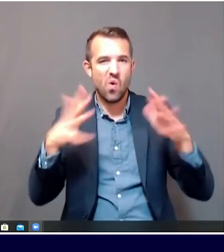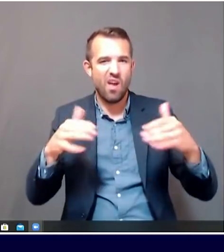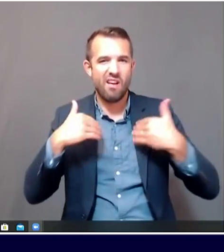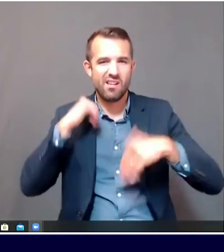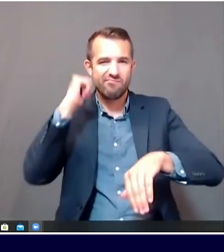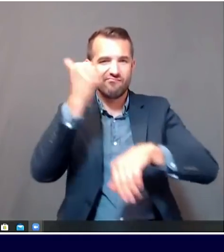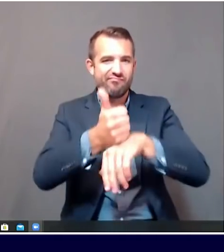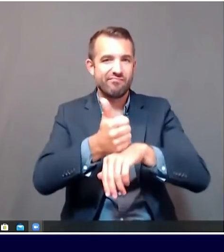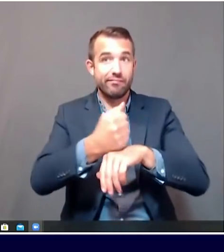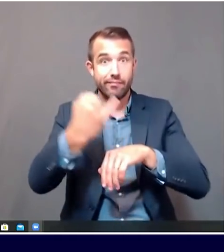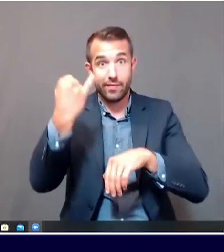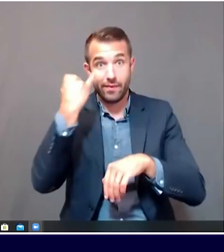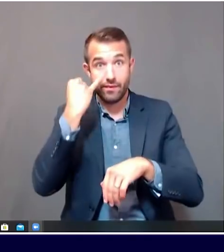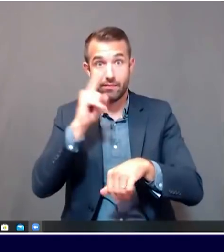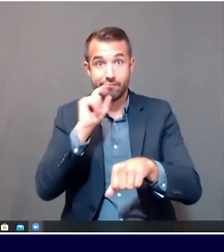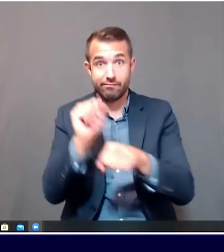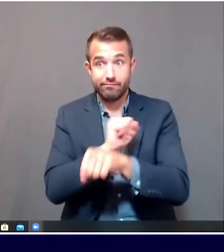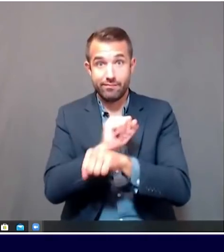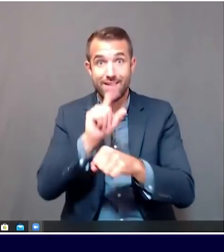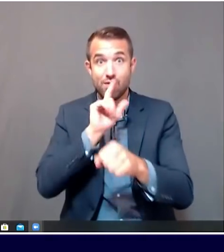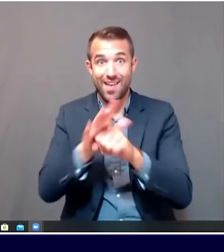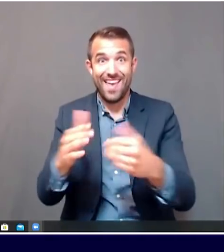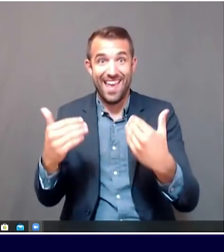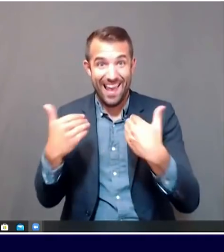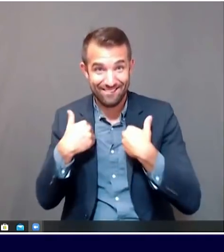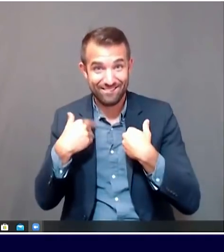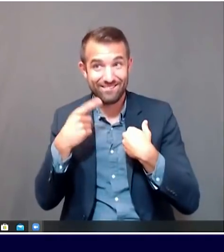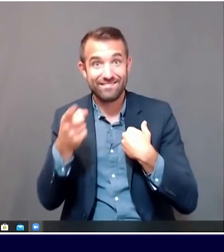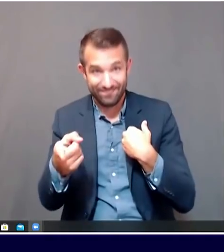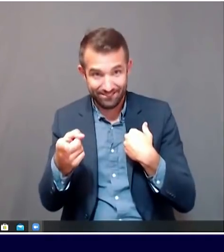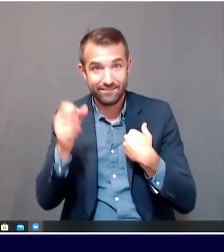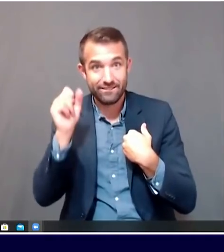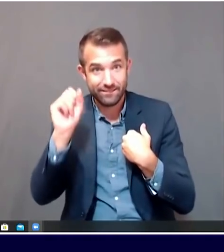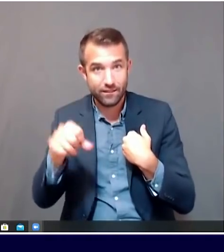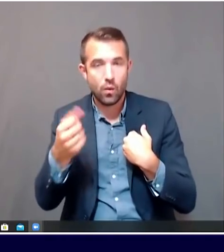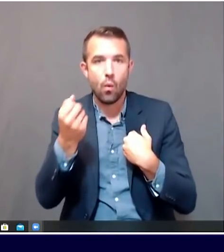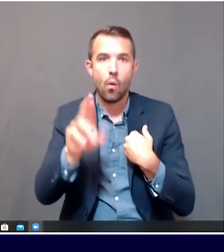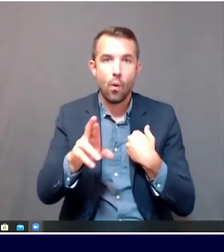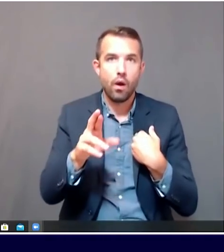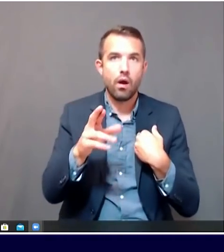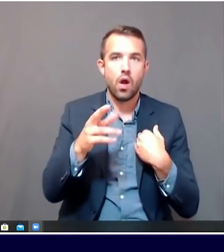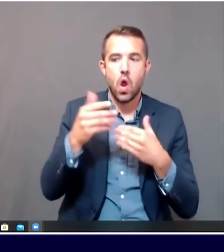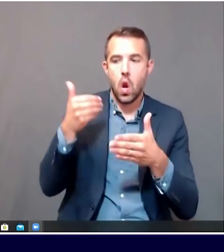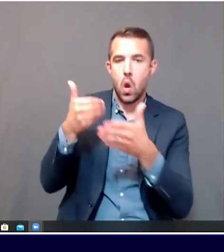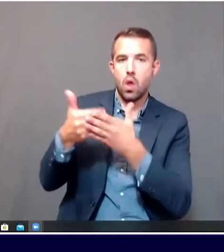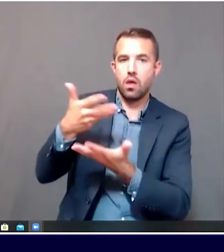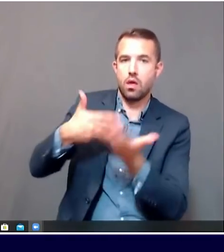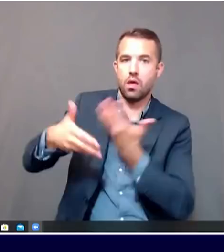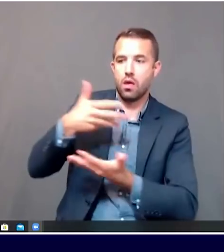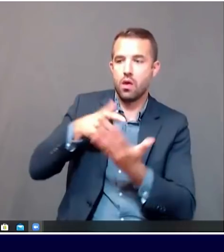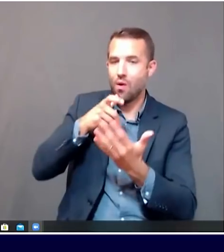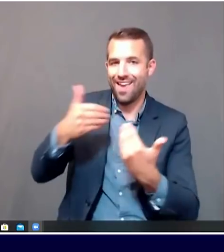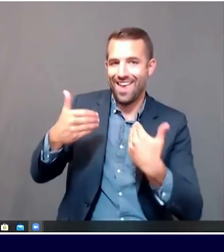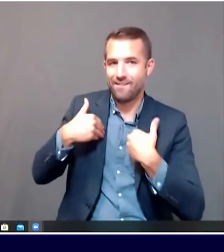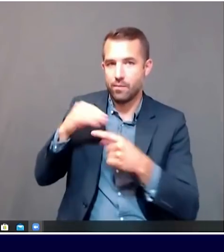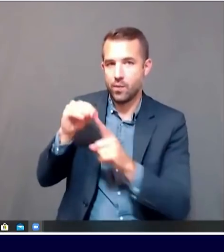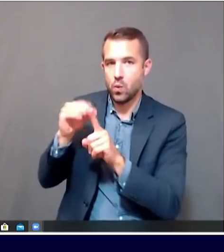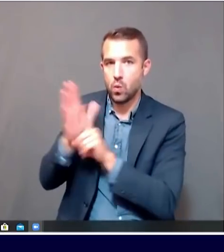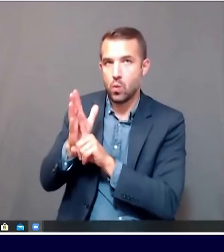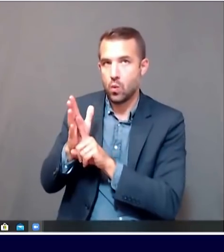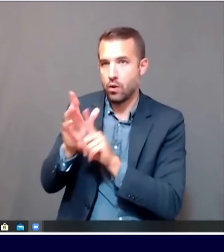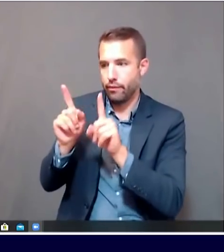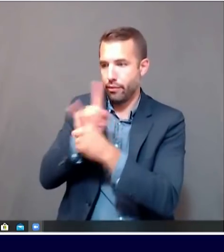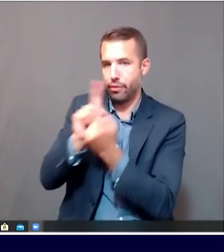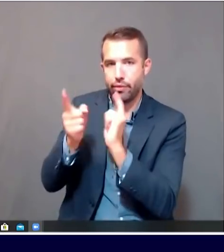been confirmed to have the virus or individuals who have been closely exposed to those individuals are provided